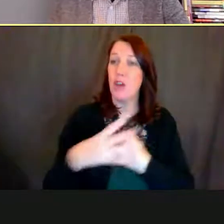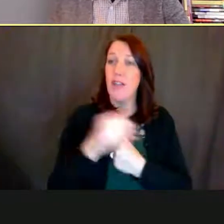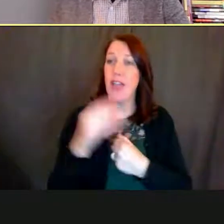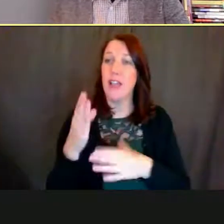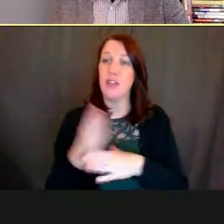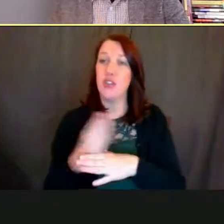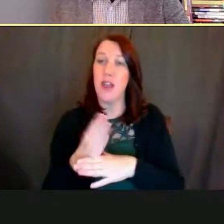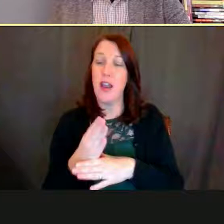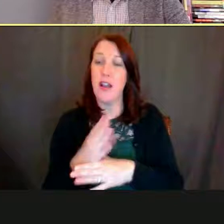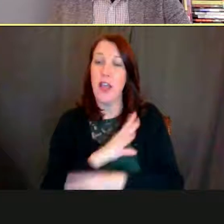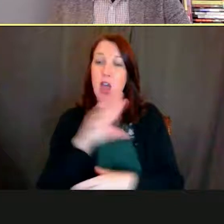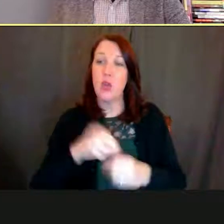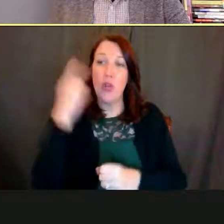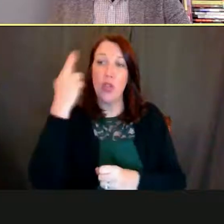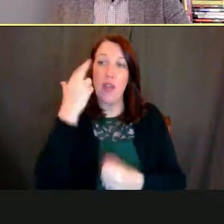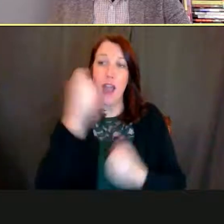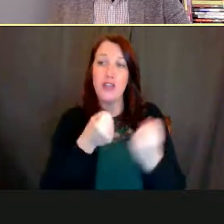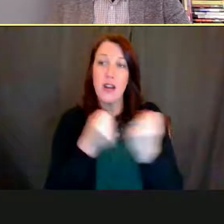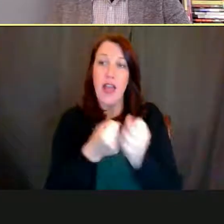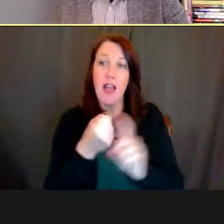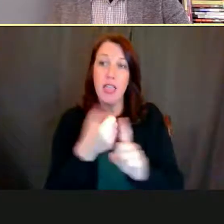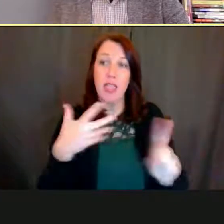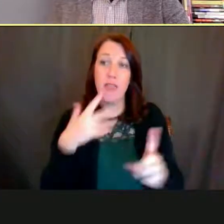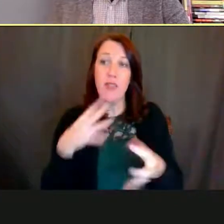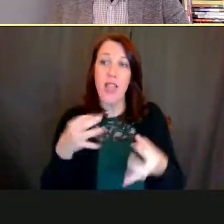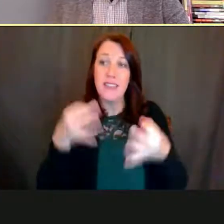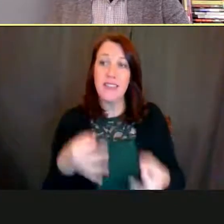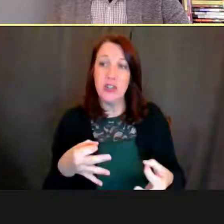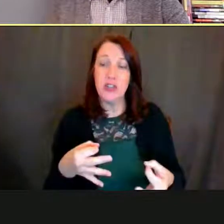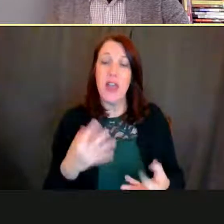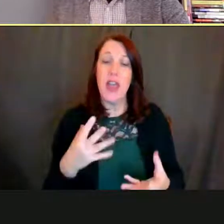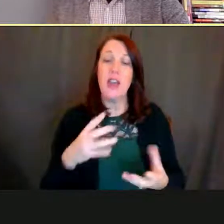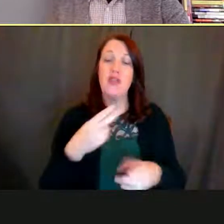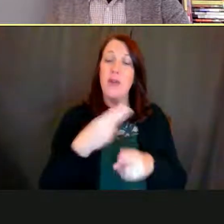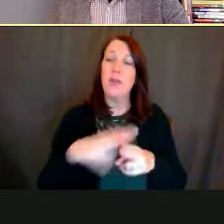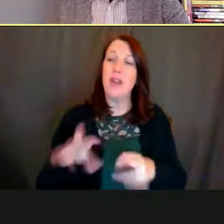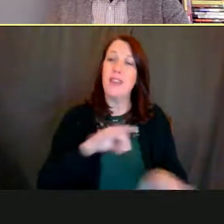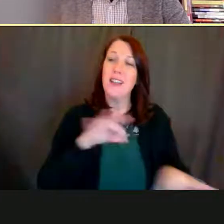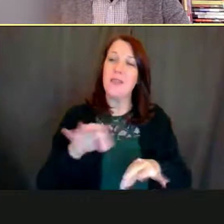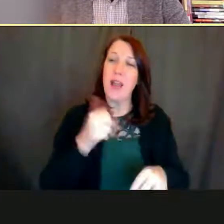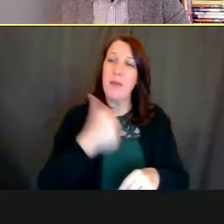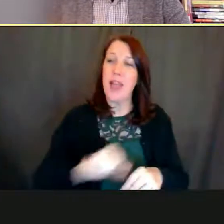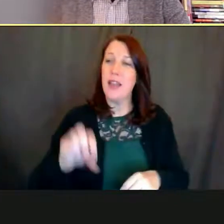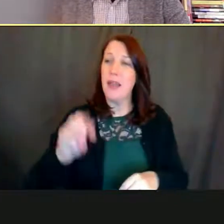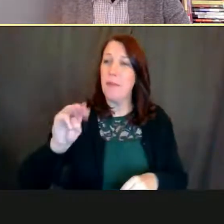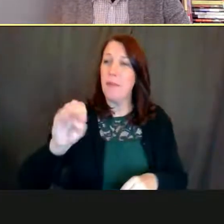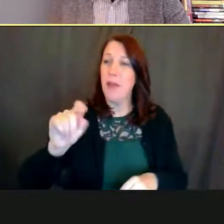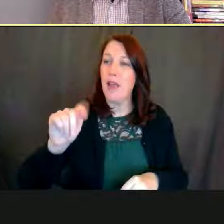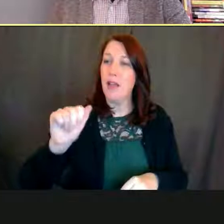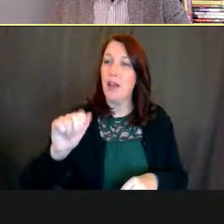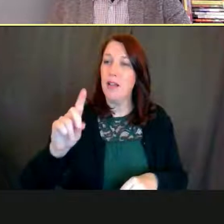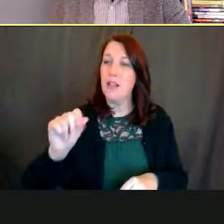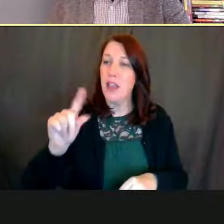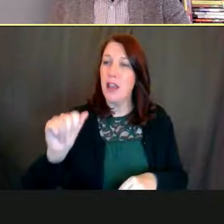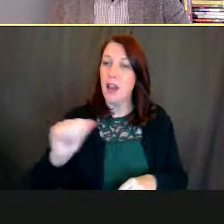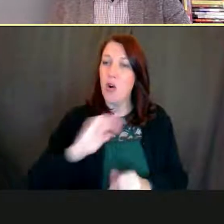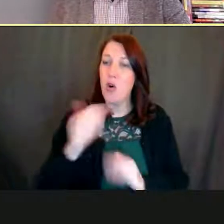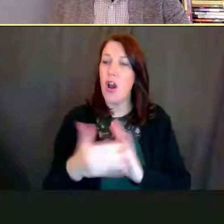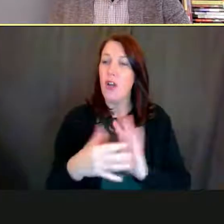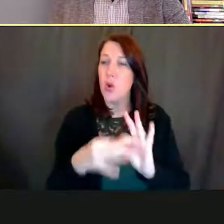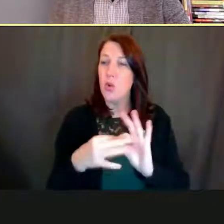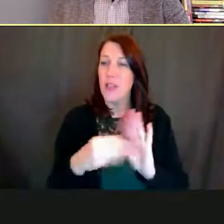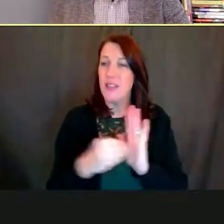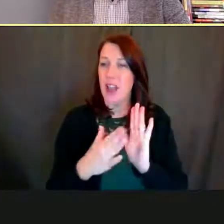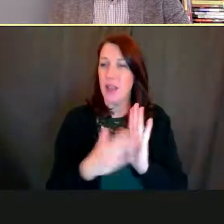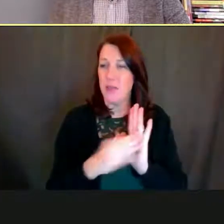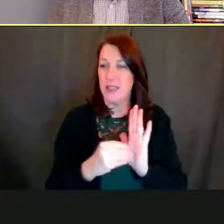including the rationale for this decision, and should briefly describe any accompanying metadata or associated documentation that would also be